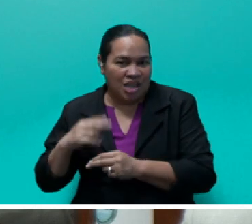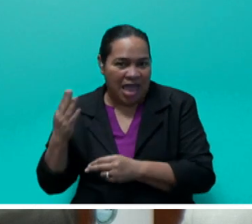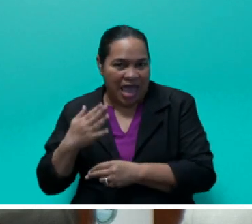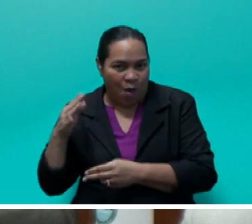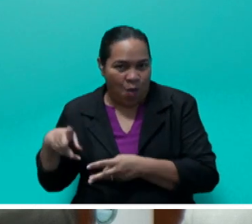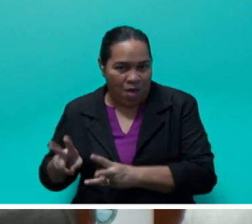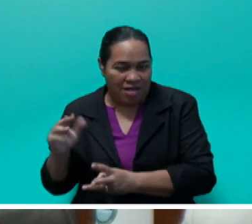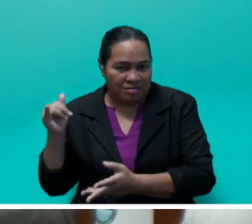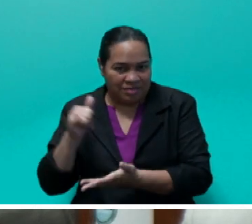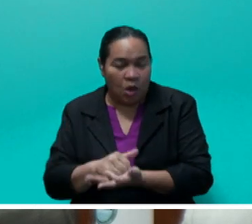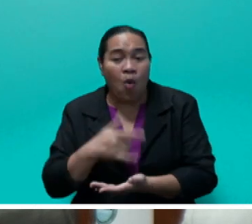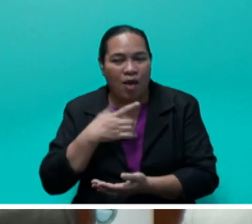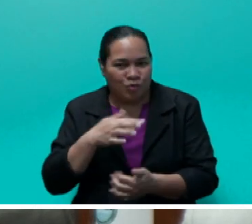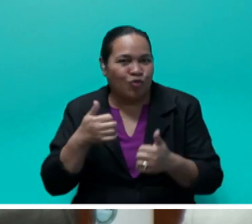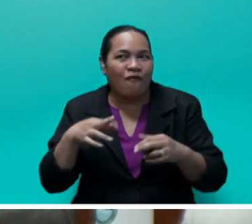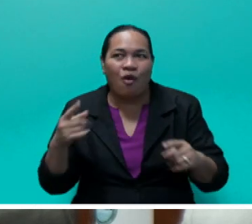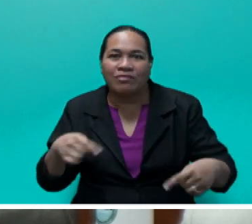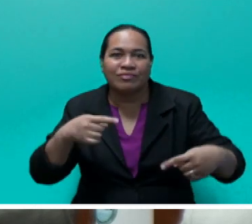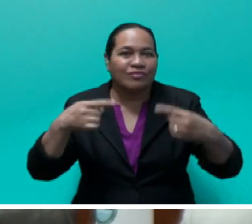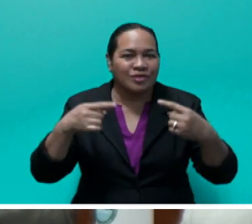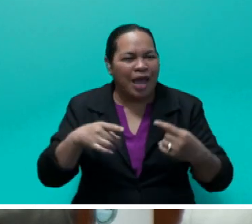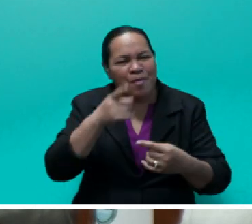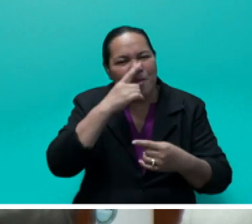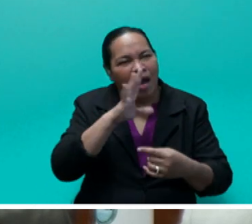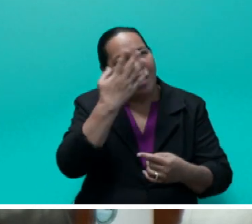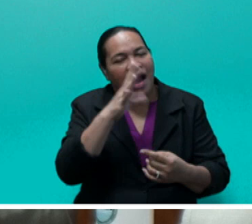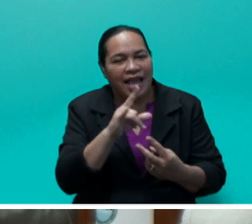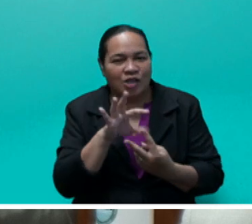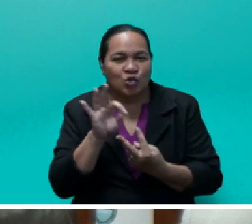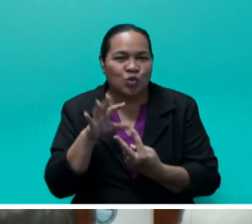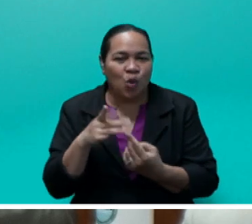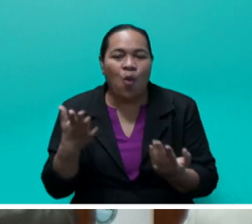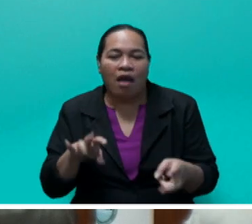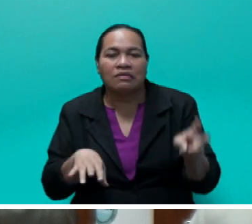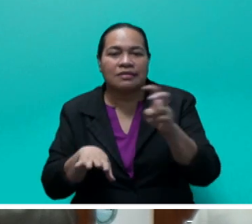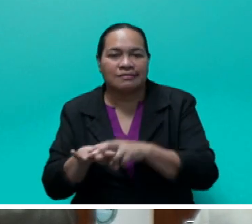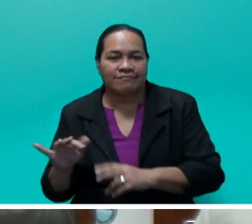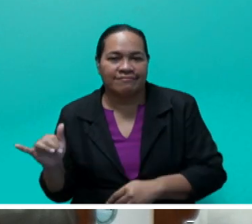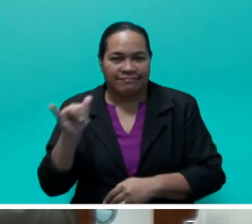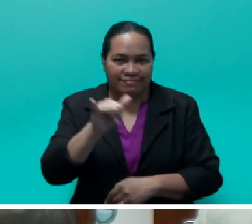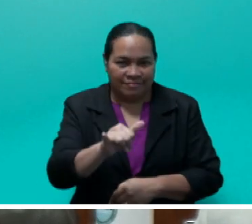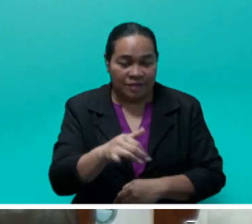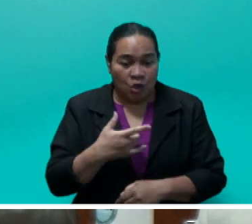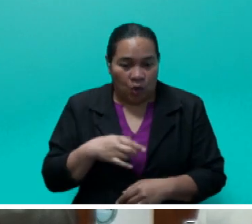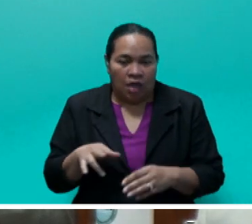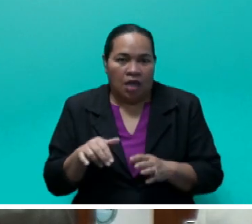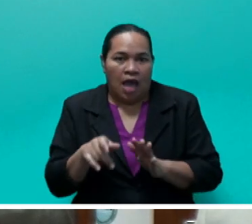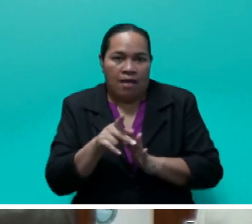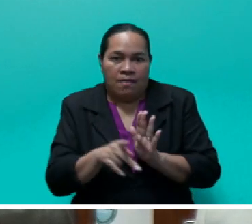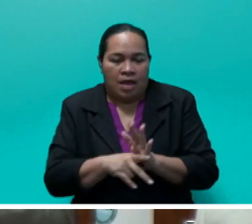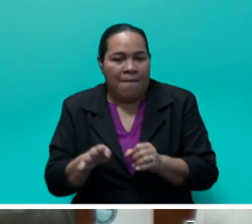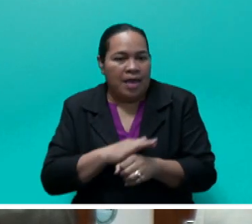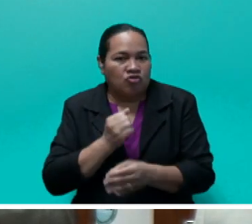connectivity, competition, and better consumer choices. We have embraced open skies in our aviation policy to ensure Fiji is not left